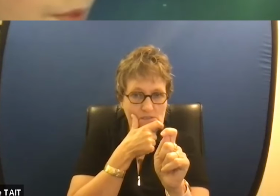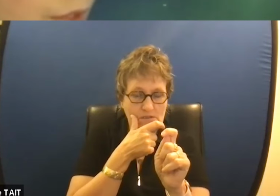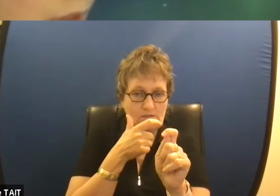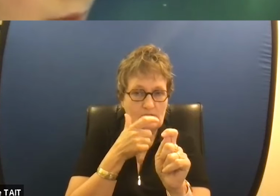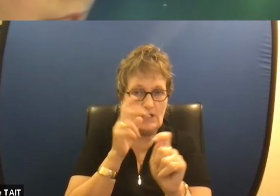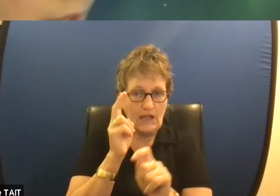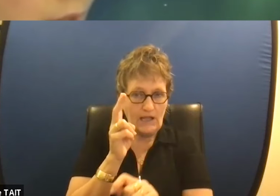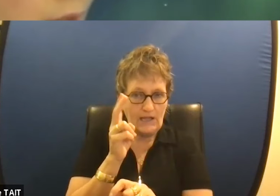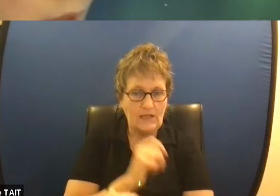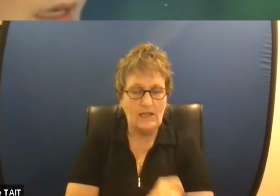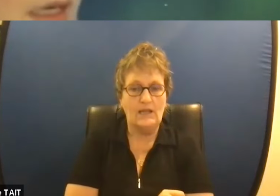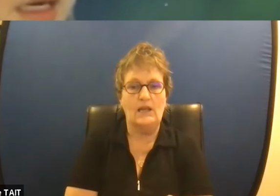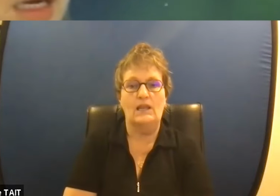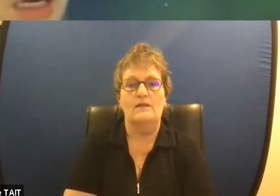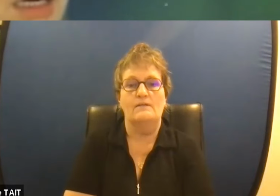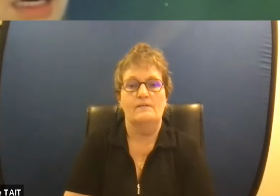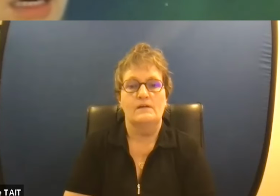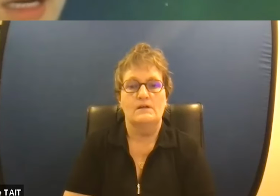Stop sharing.